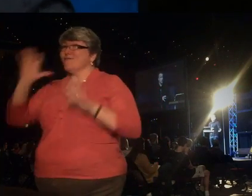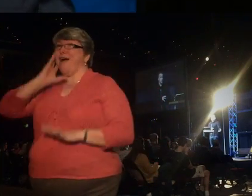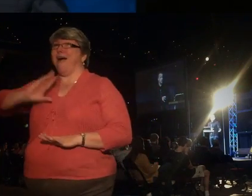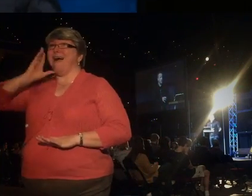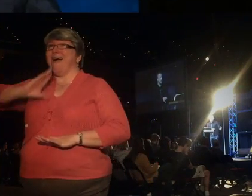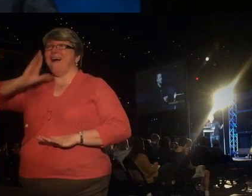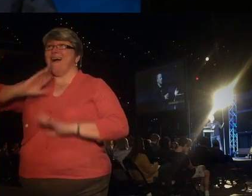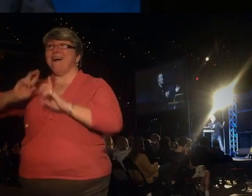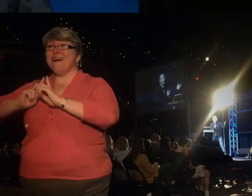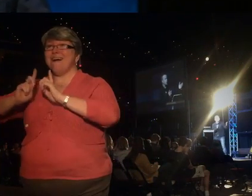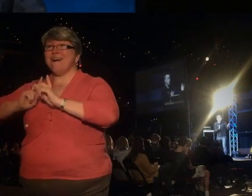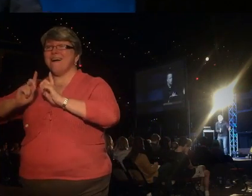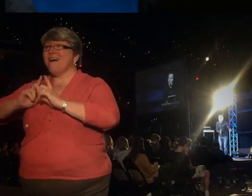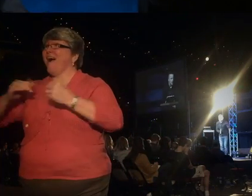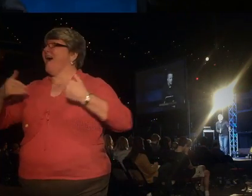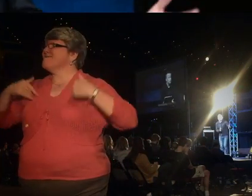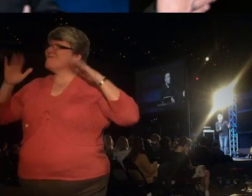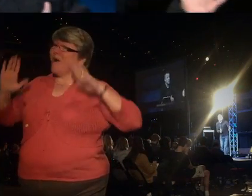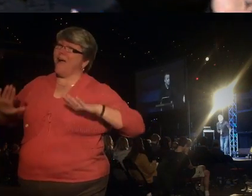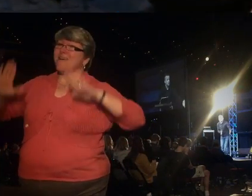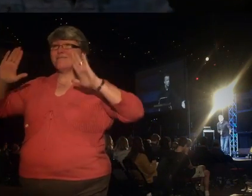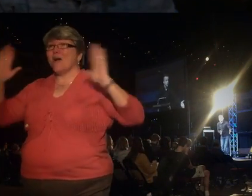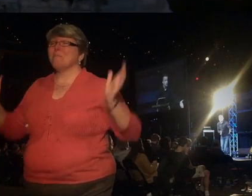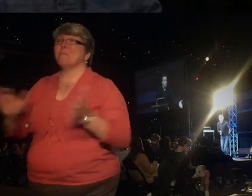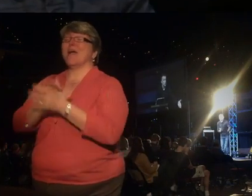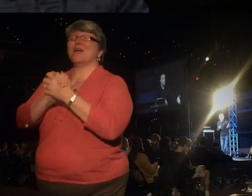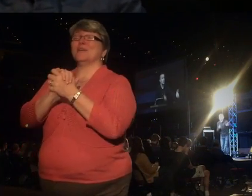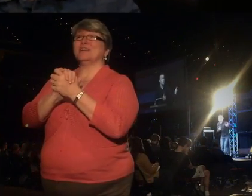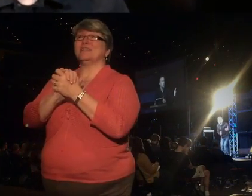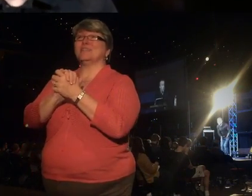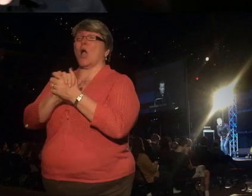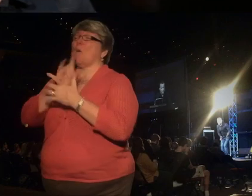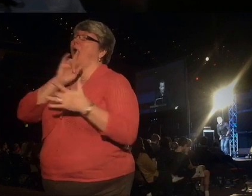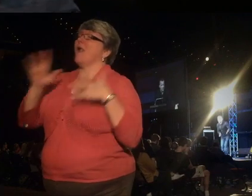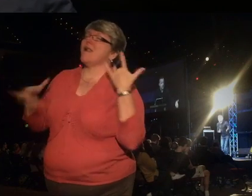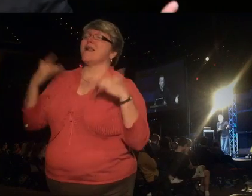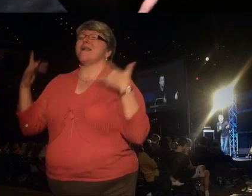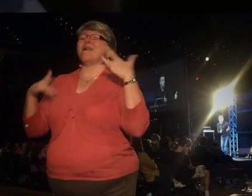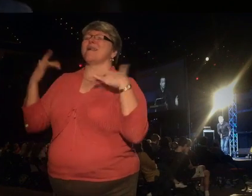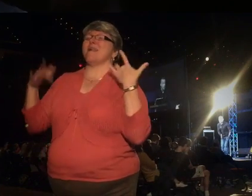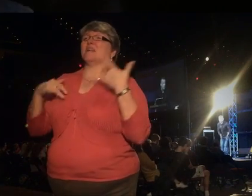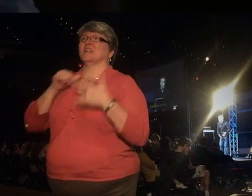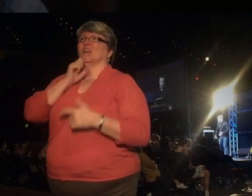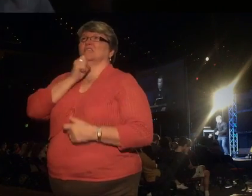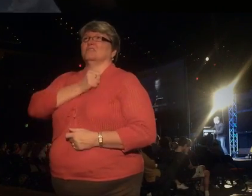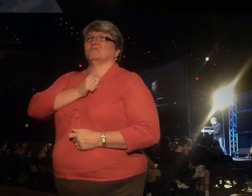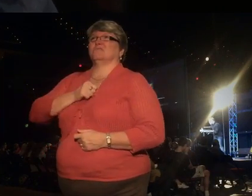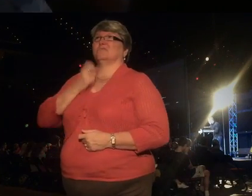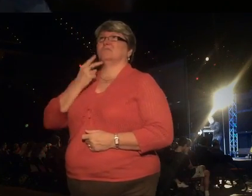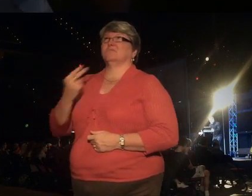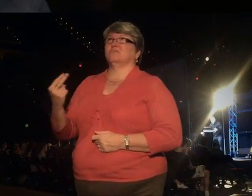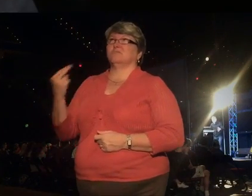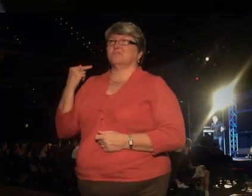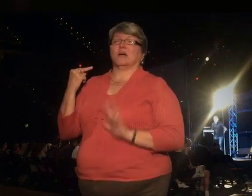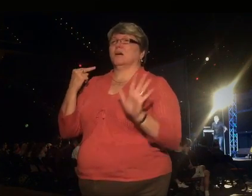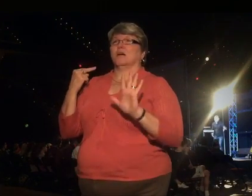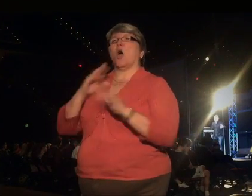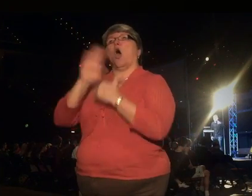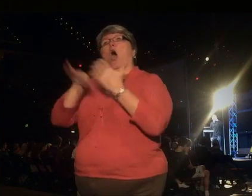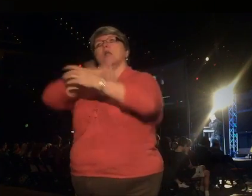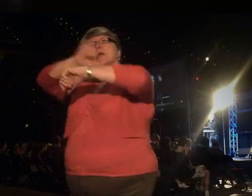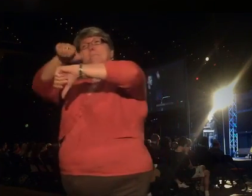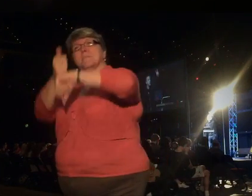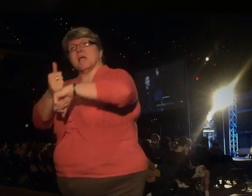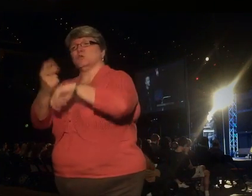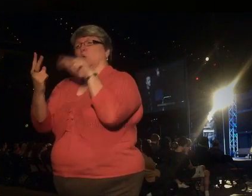dating experience and to have a great marriage, one you rejoice in and not regret, all of that